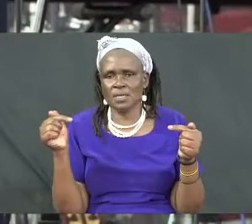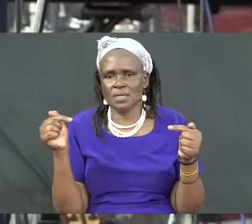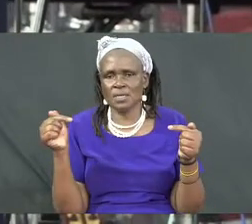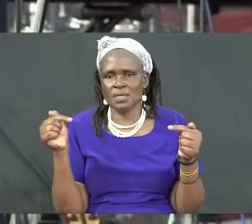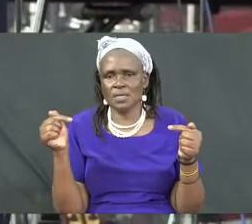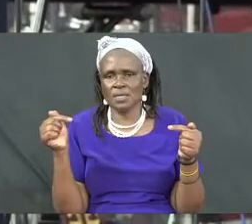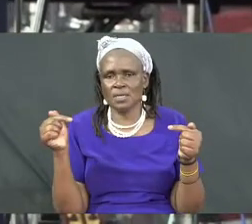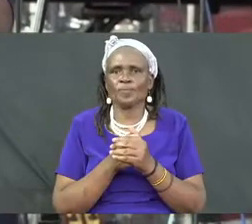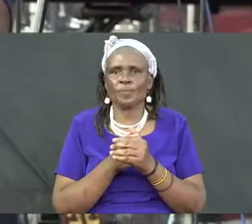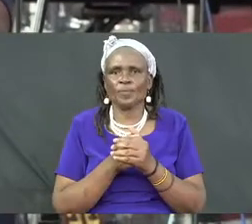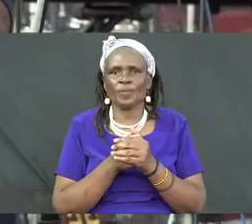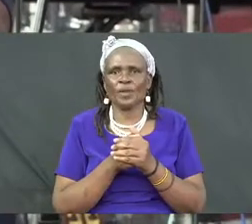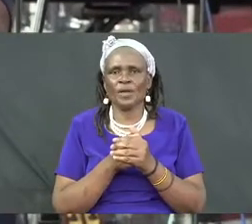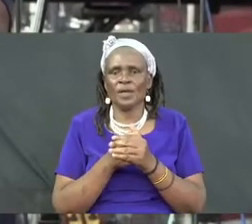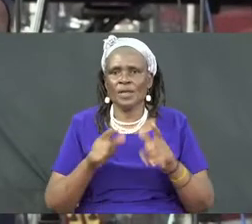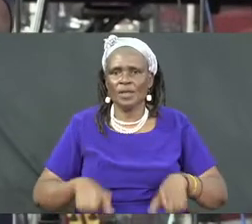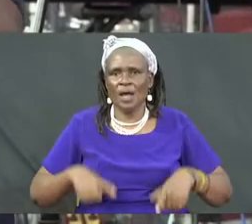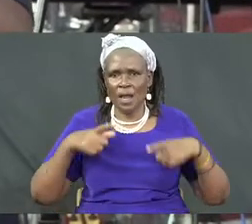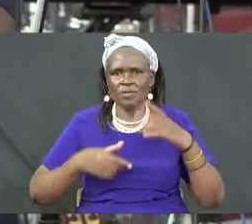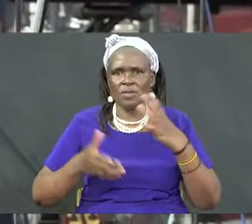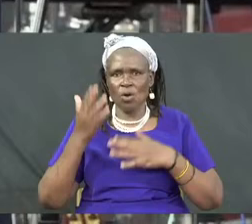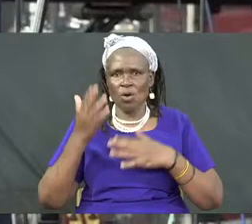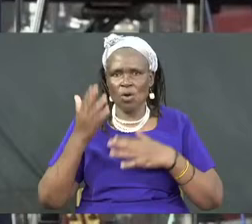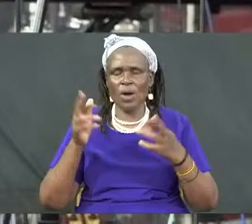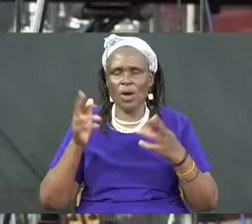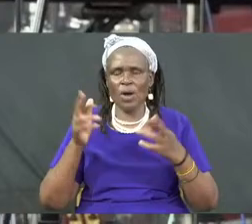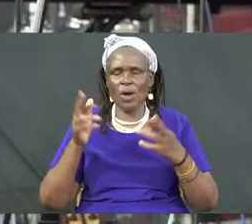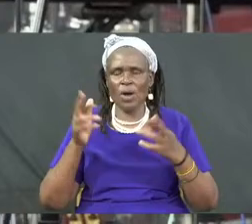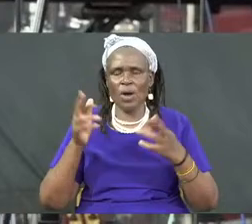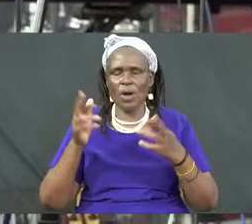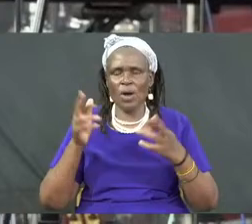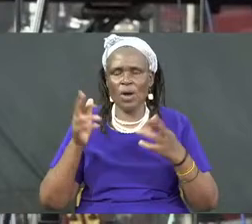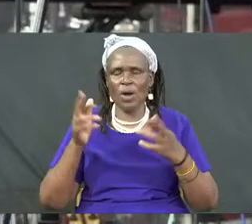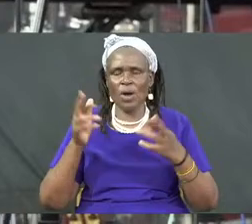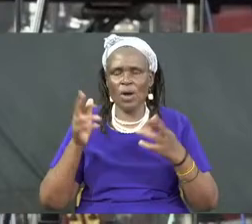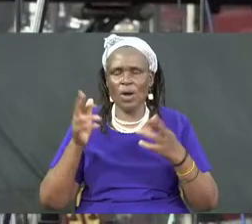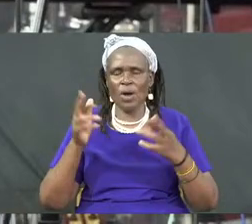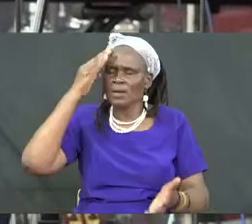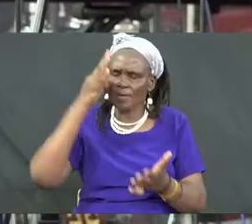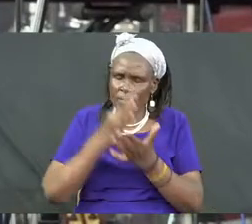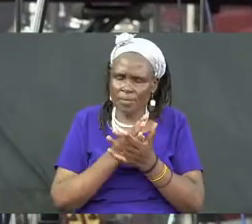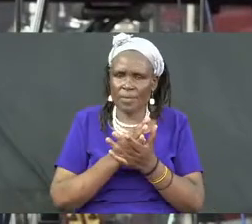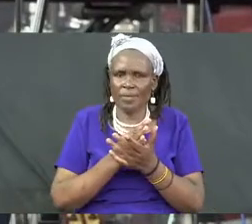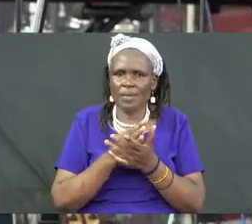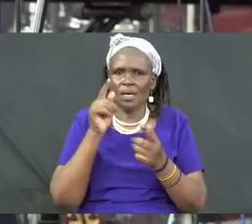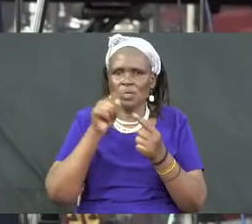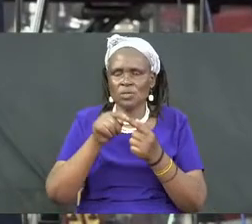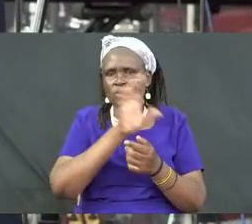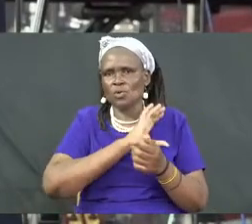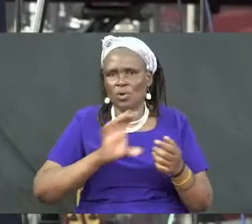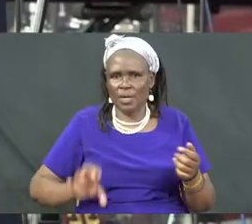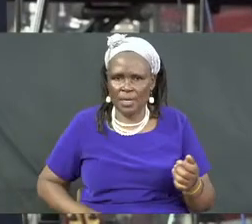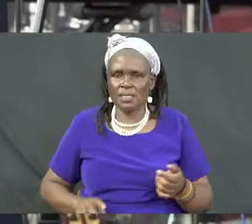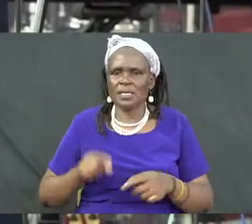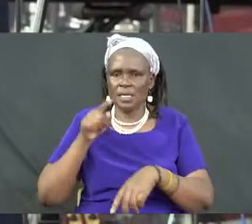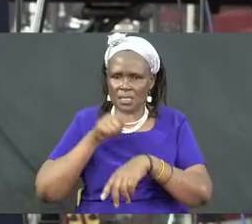Their lives were at risk, but they continued being faithful to Christ. They still